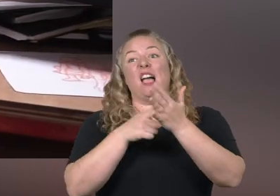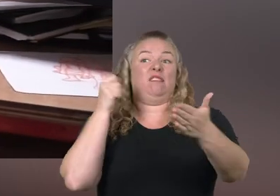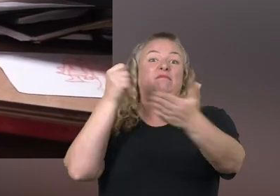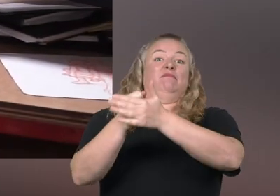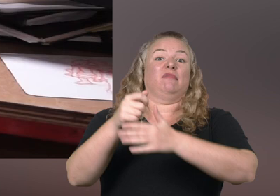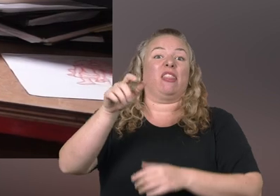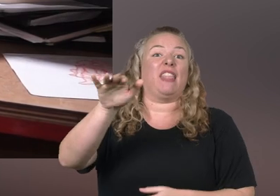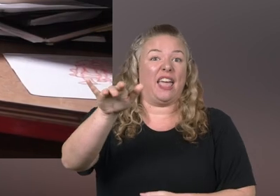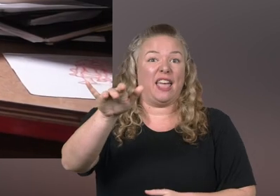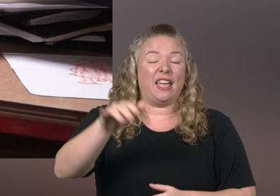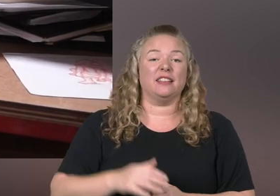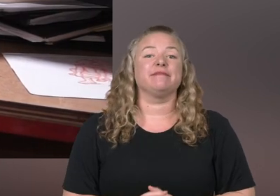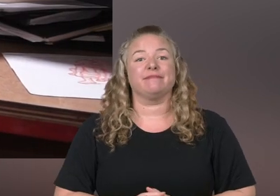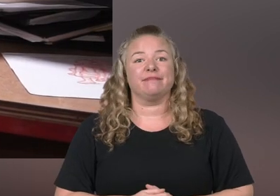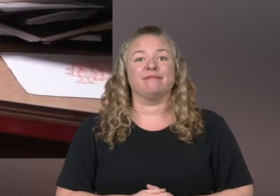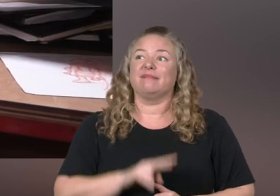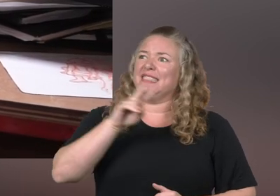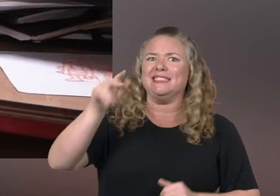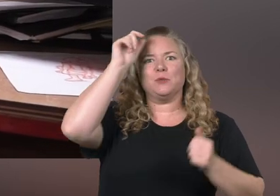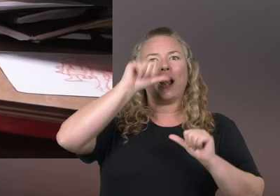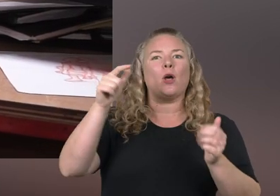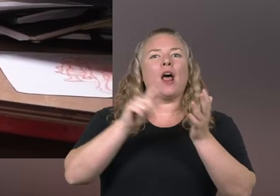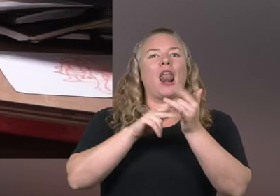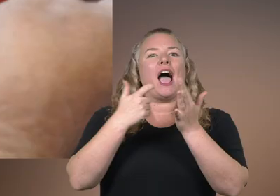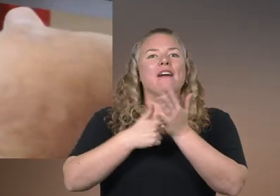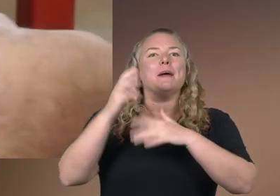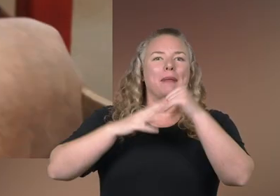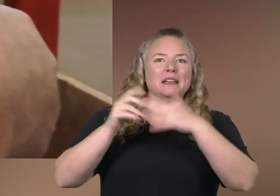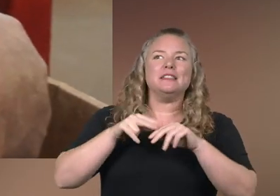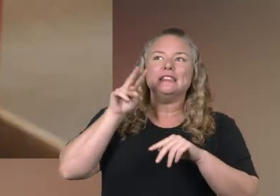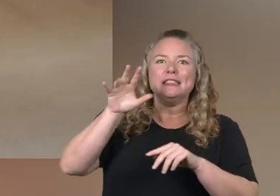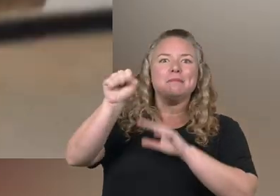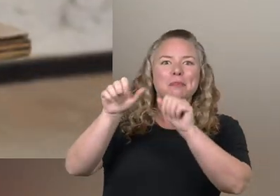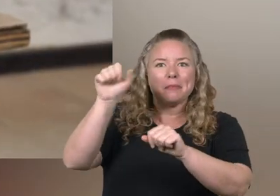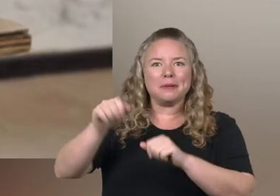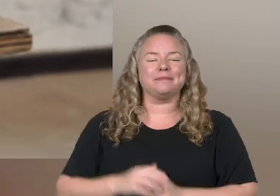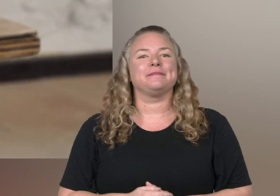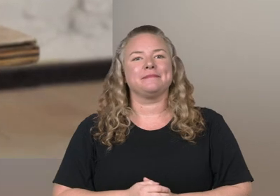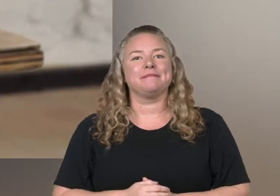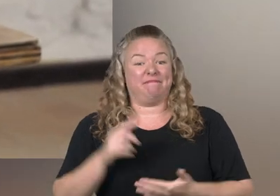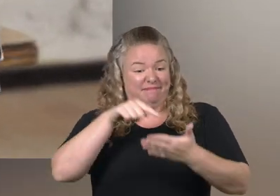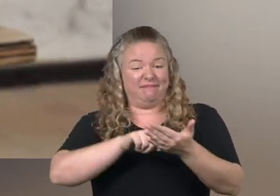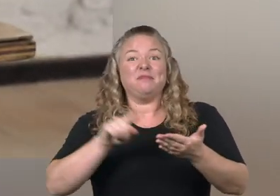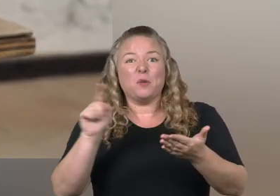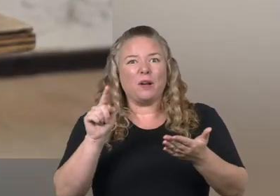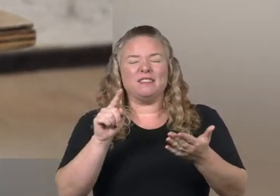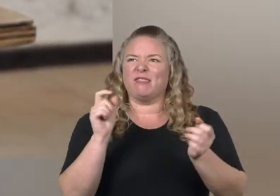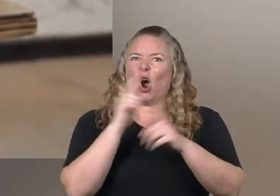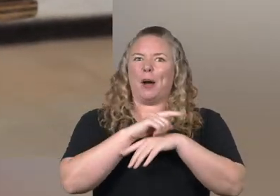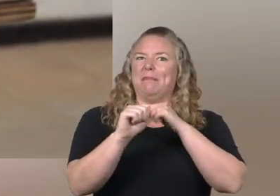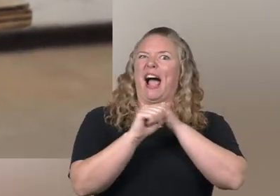the pierhead. This is the famous Liver buildings. So this is a kind of weird point of sale.